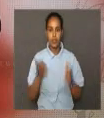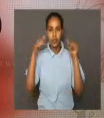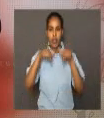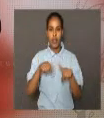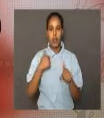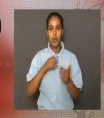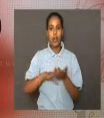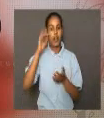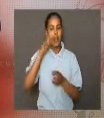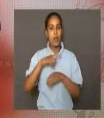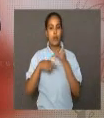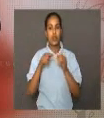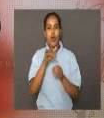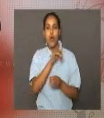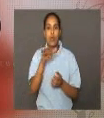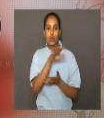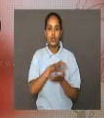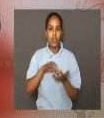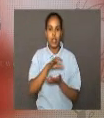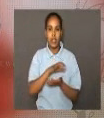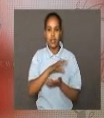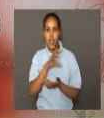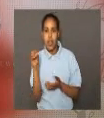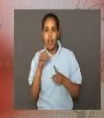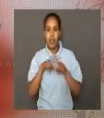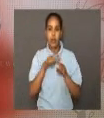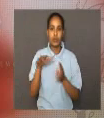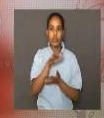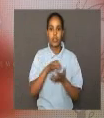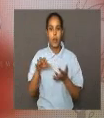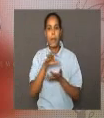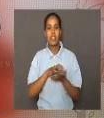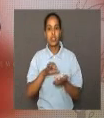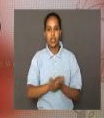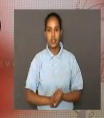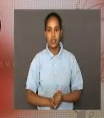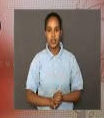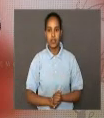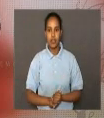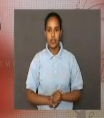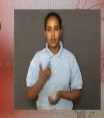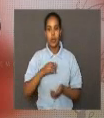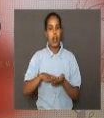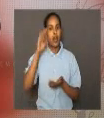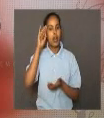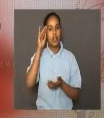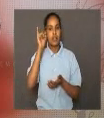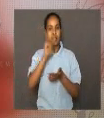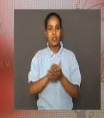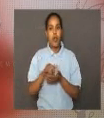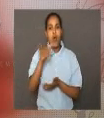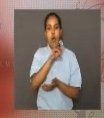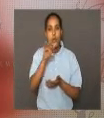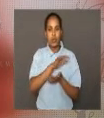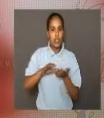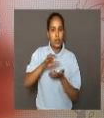Today, we learned about homogeneous and heterogeneous mixtures. We learned that